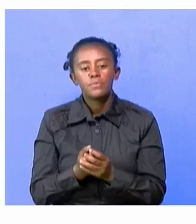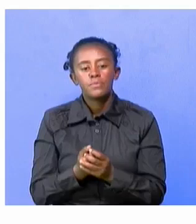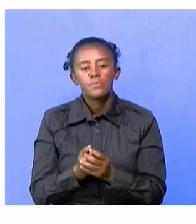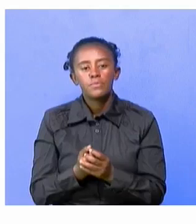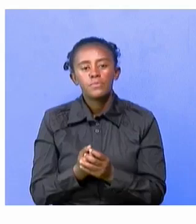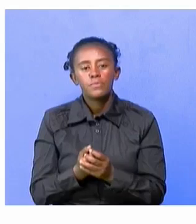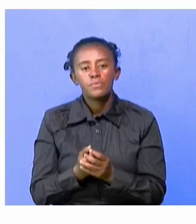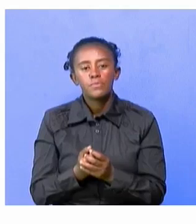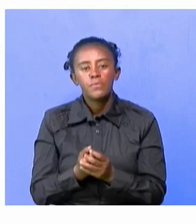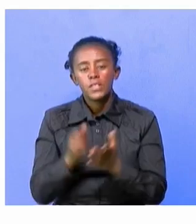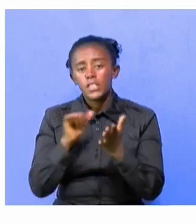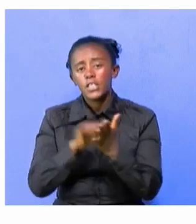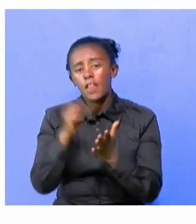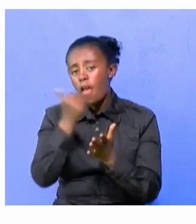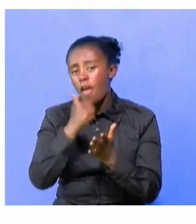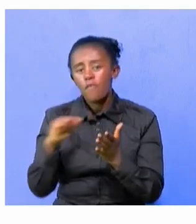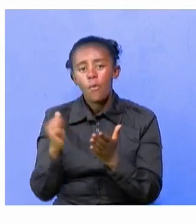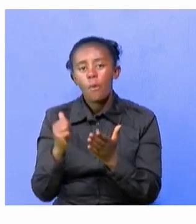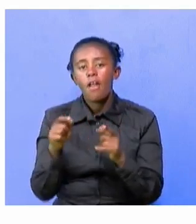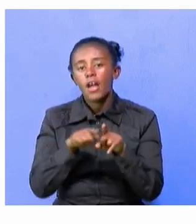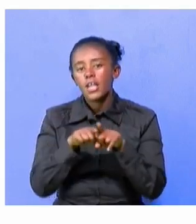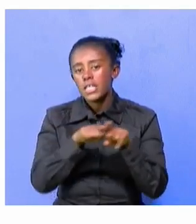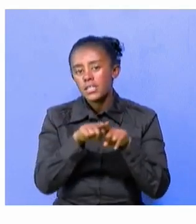That everyone agrees.